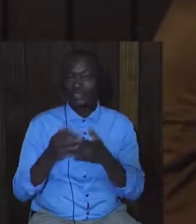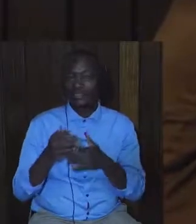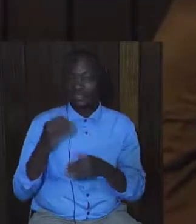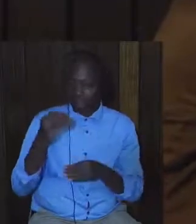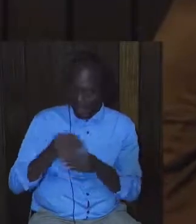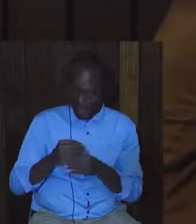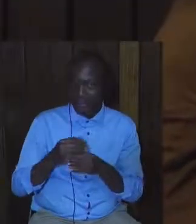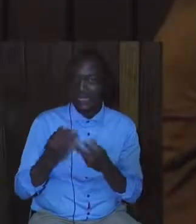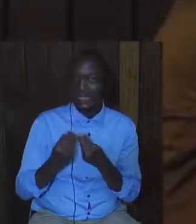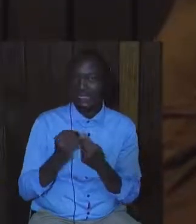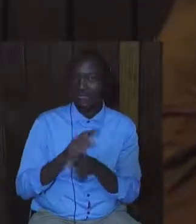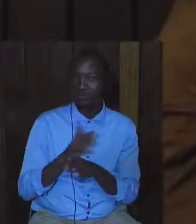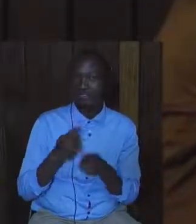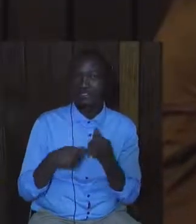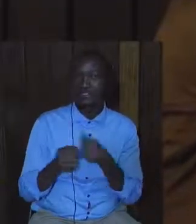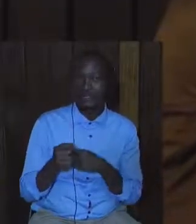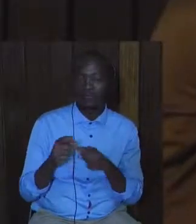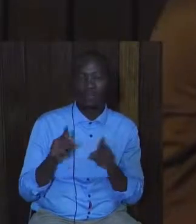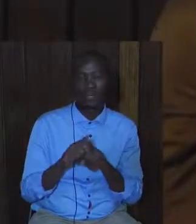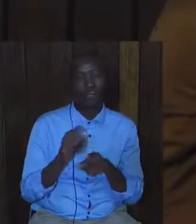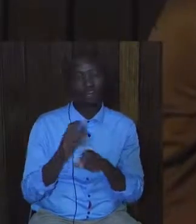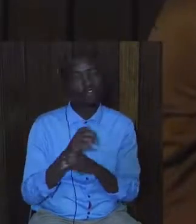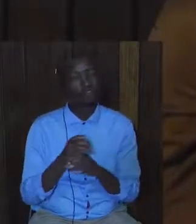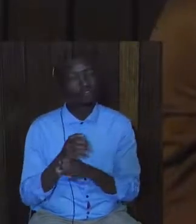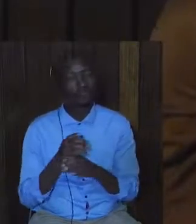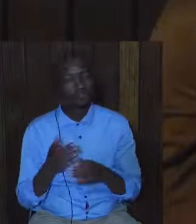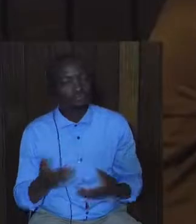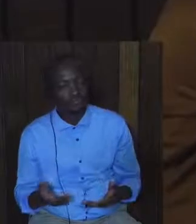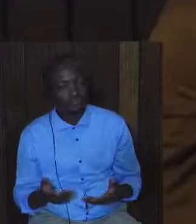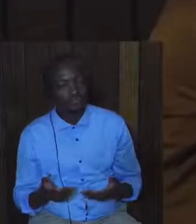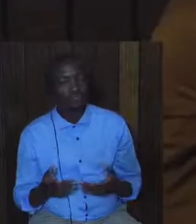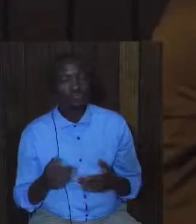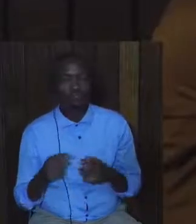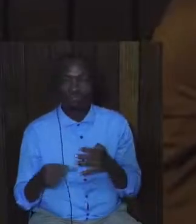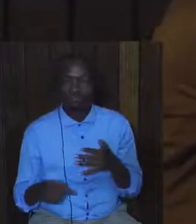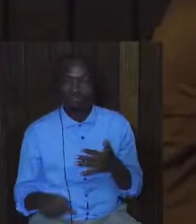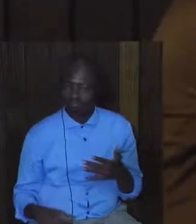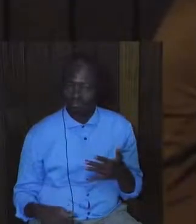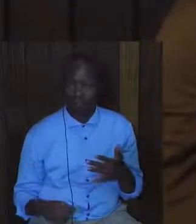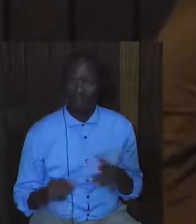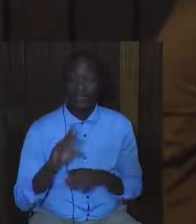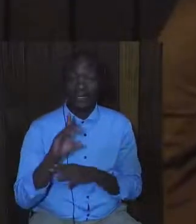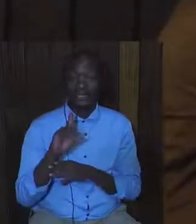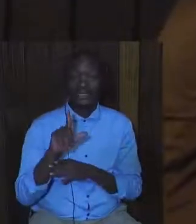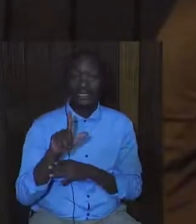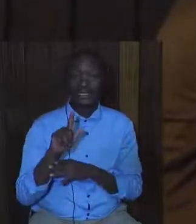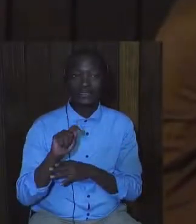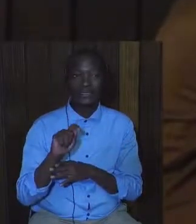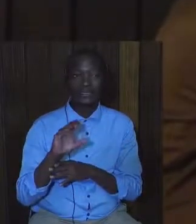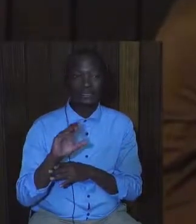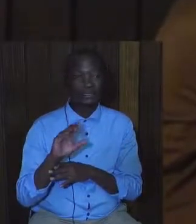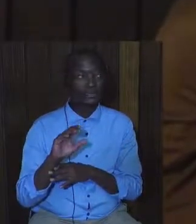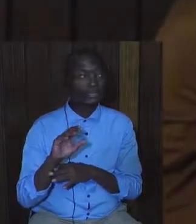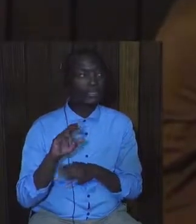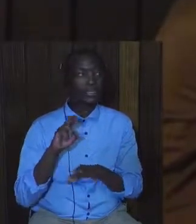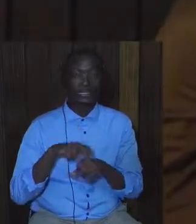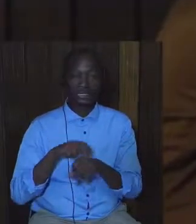can sell, for example, coffees, etc. So the DLTCs need to be seen in